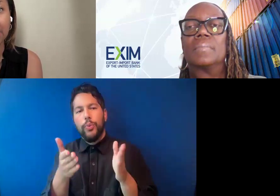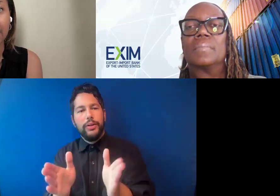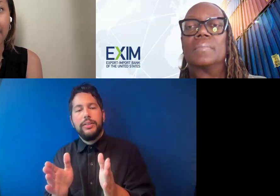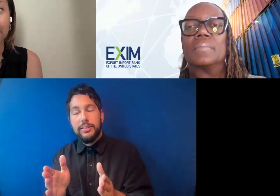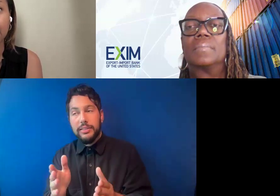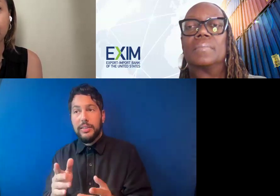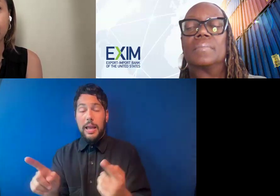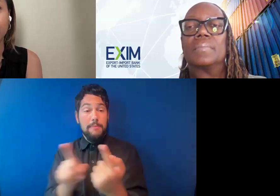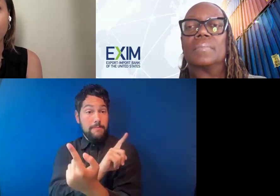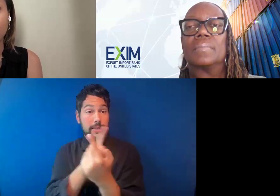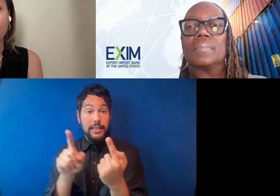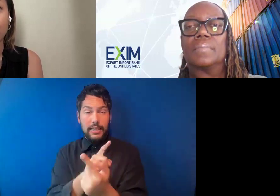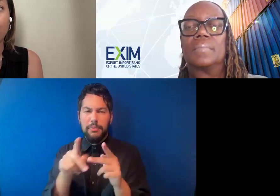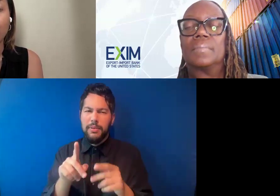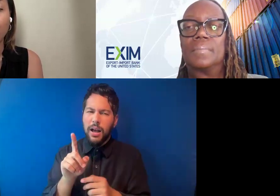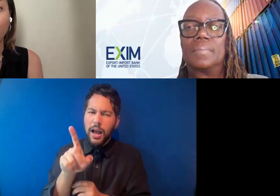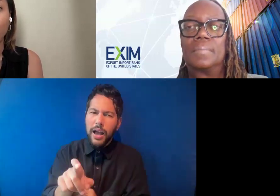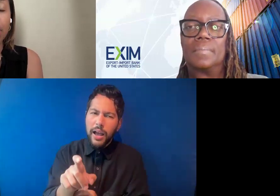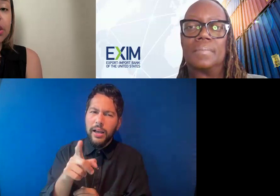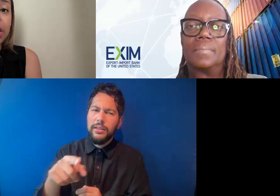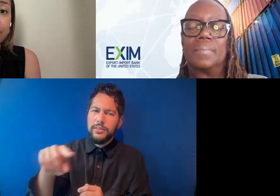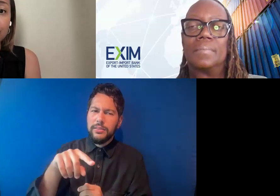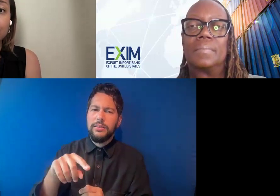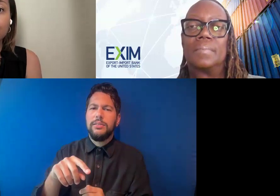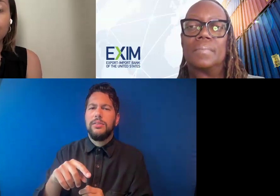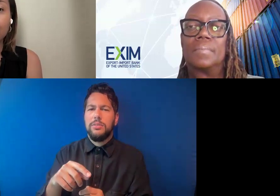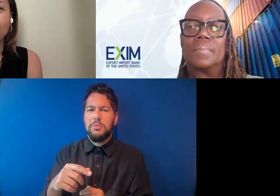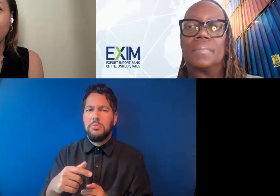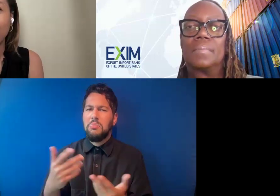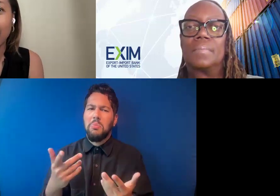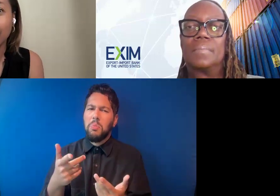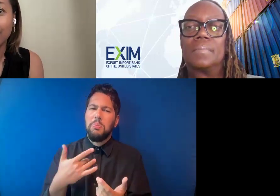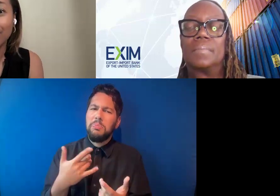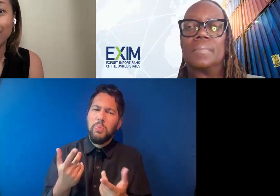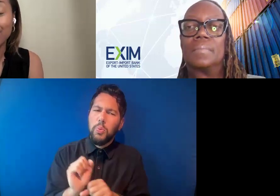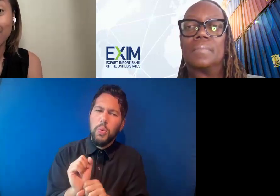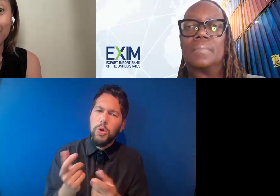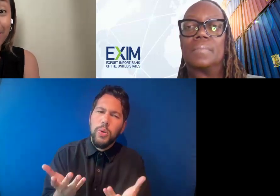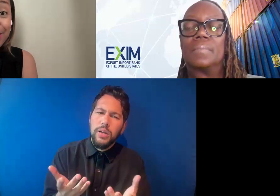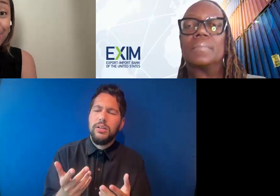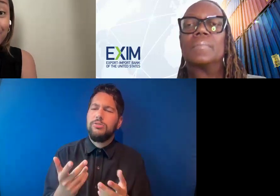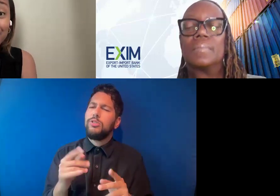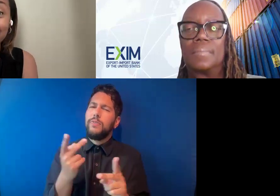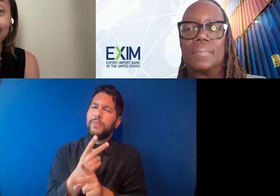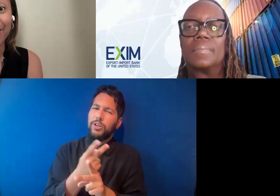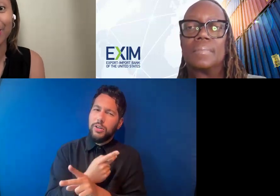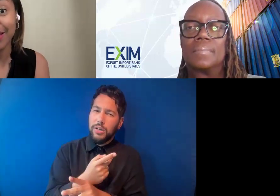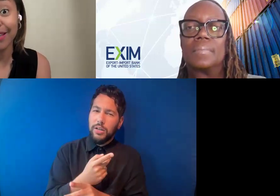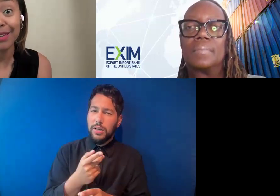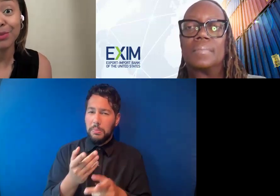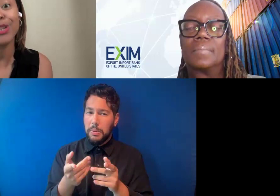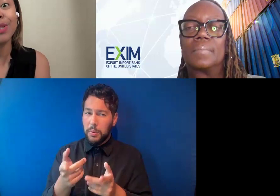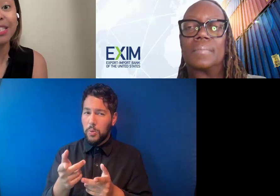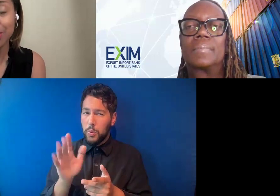new people, constantly asking them, what it is that they do and figuring out, do they maybe have some information